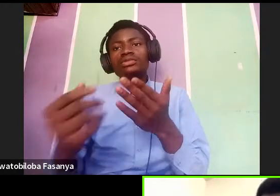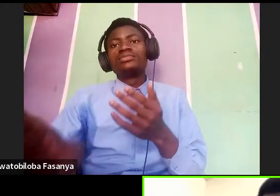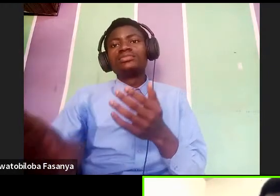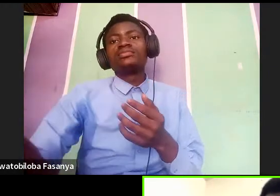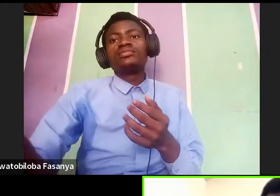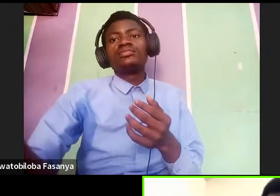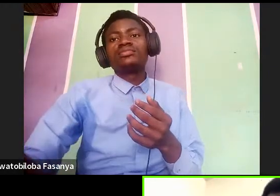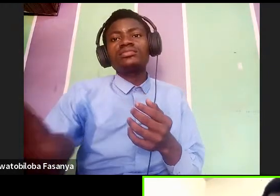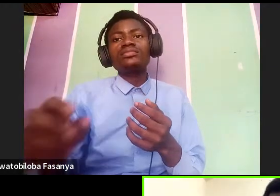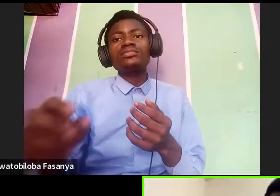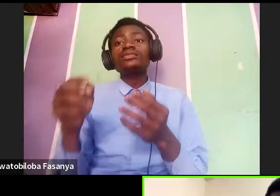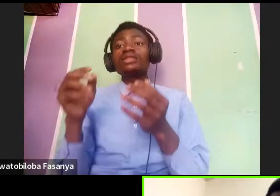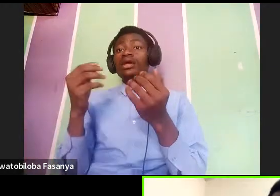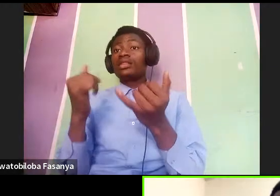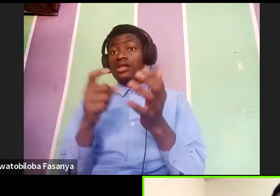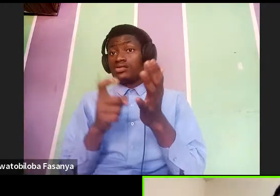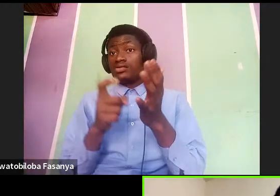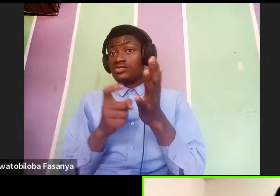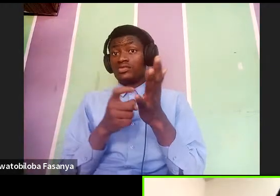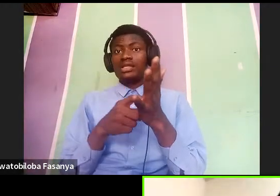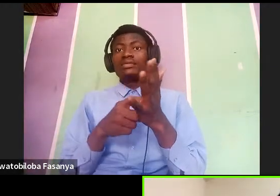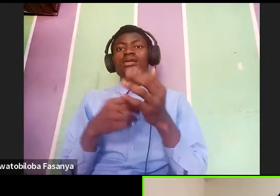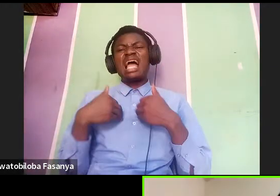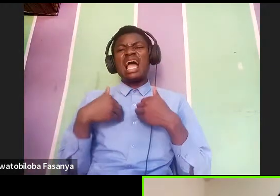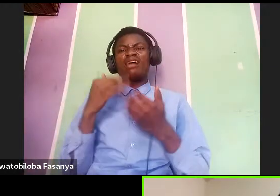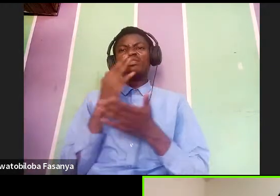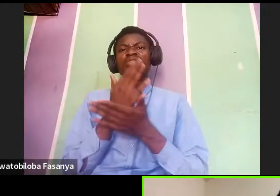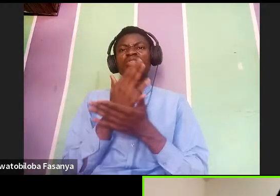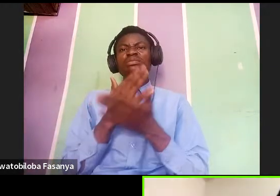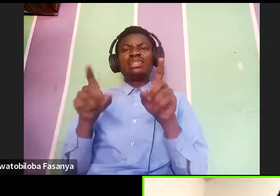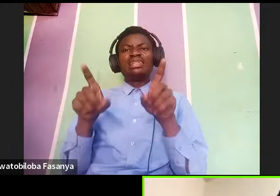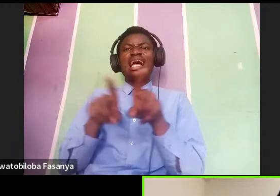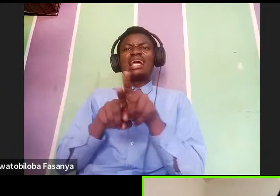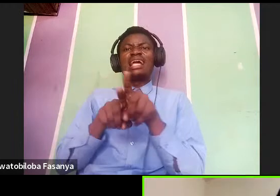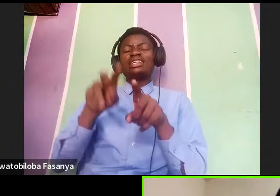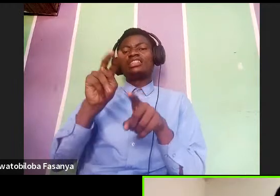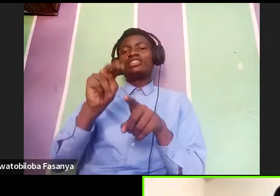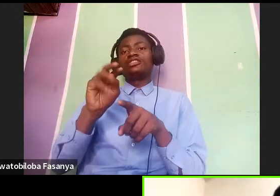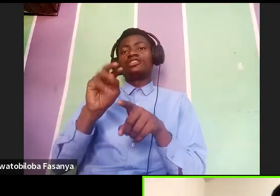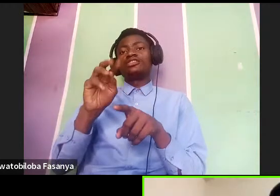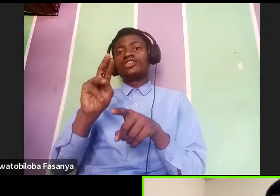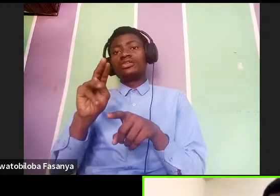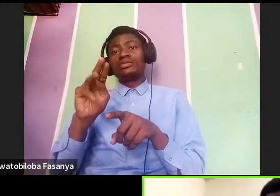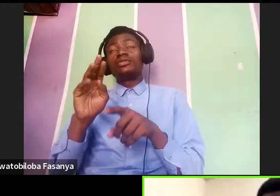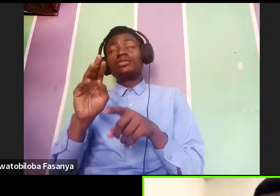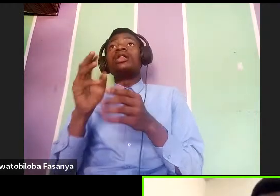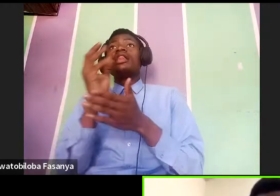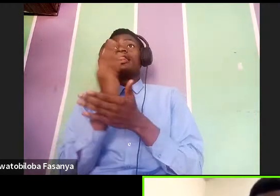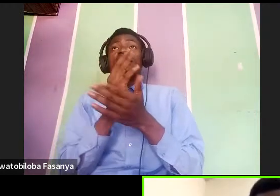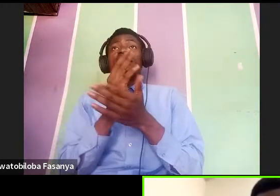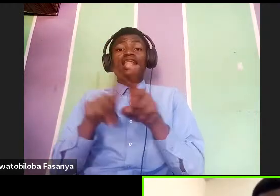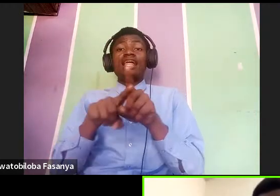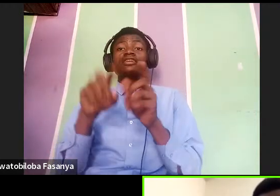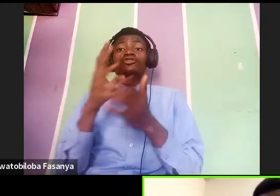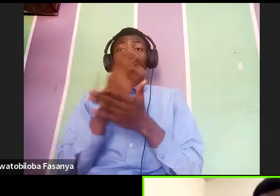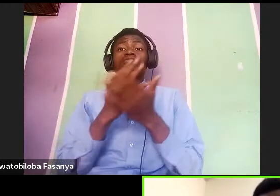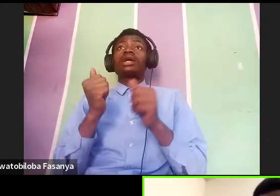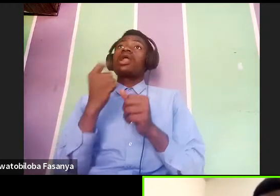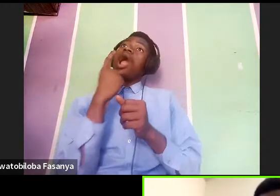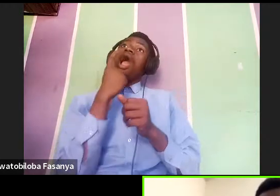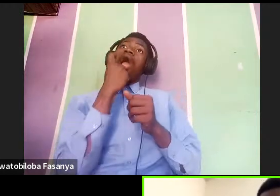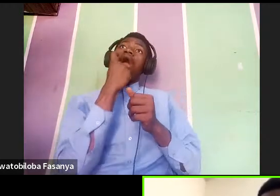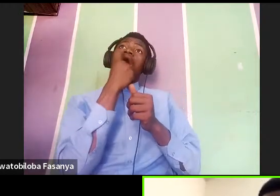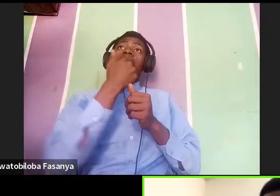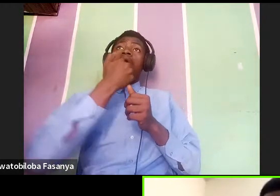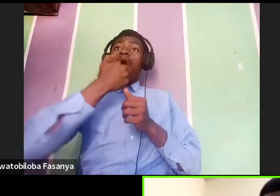sometimes, which is like a numbing agent, which you can get and spray in the throat, which can